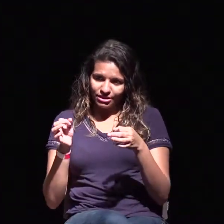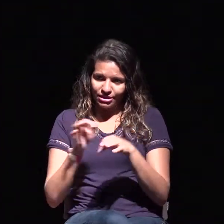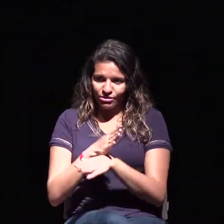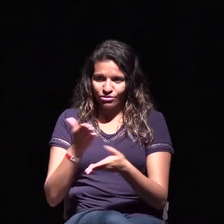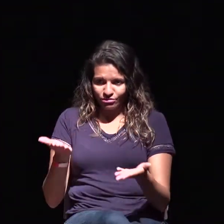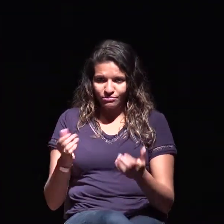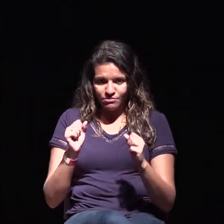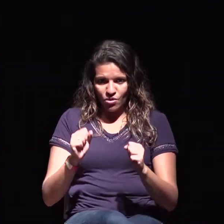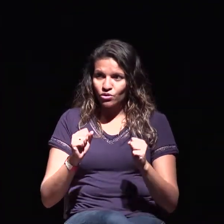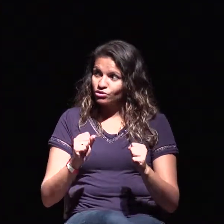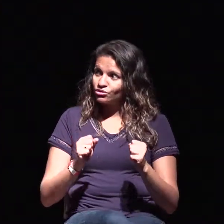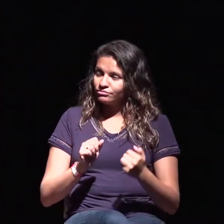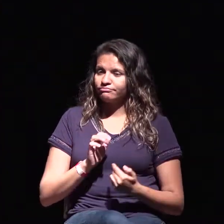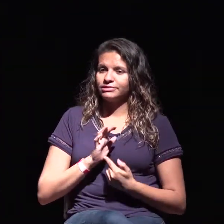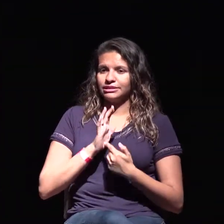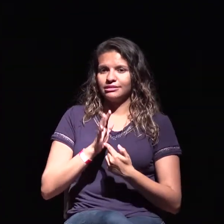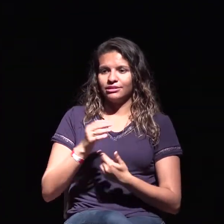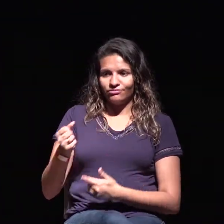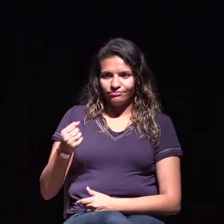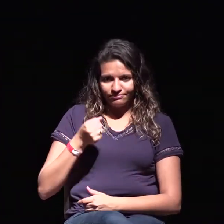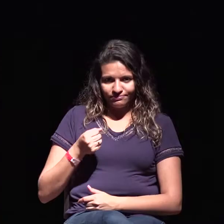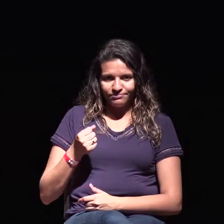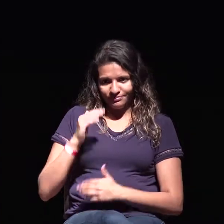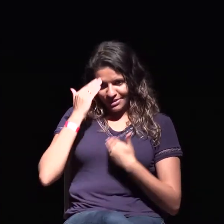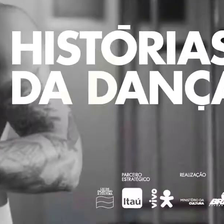a sua apresentação. Obrigado.